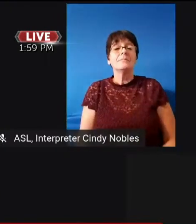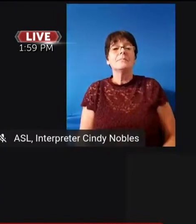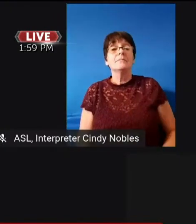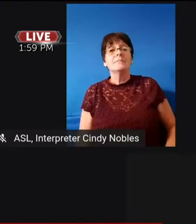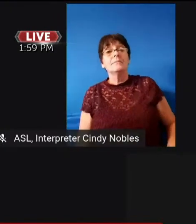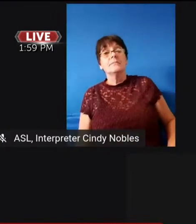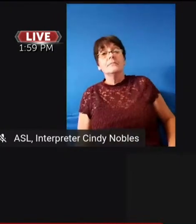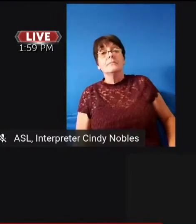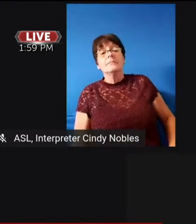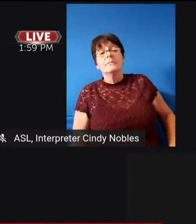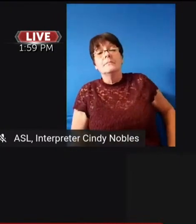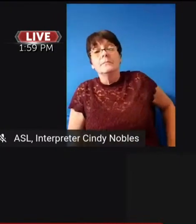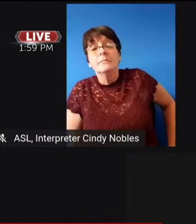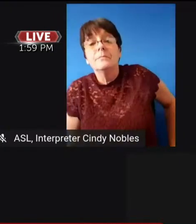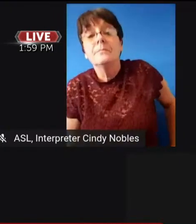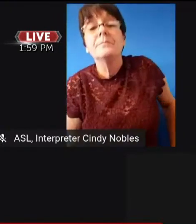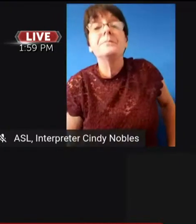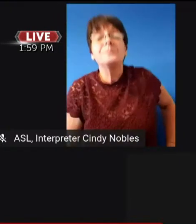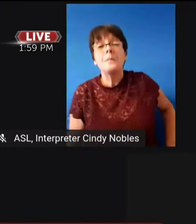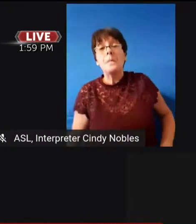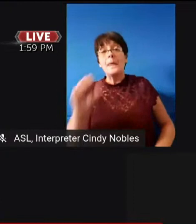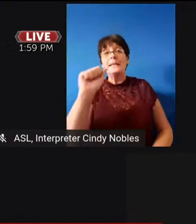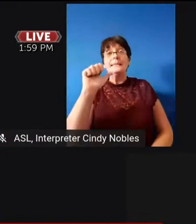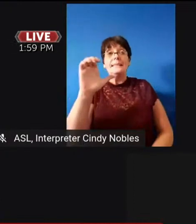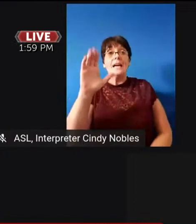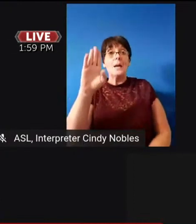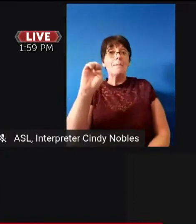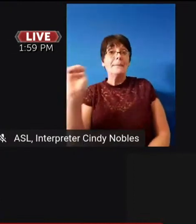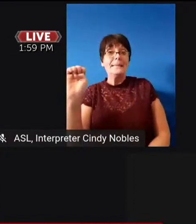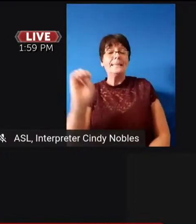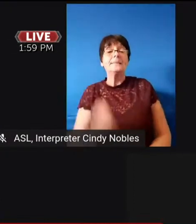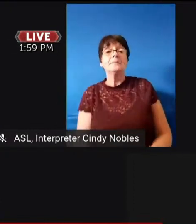Sophia Bolog, Sacramento Bee.